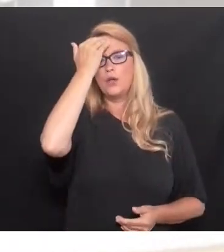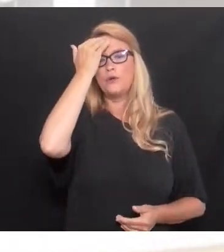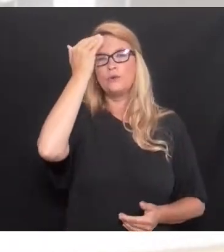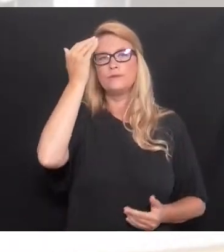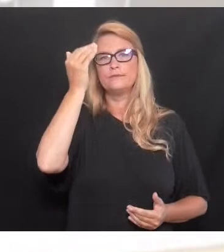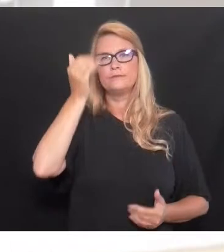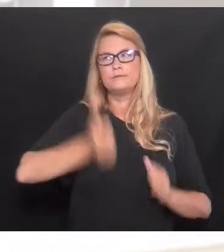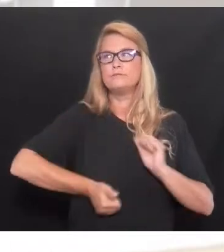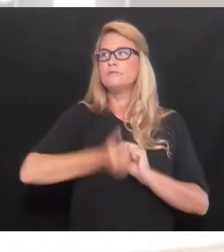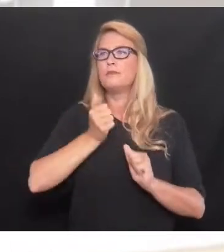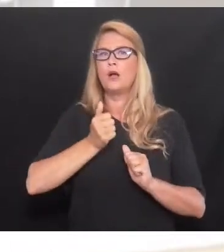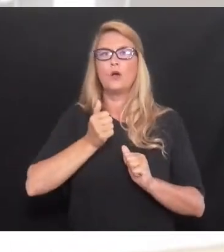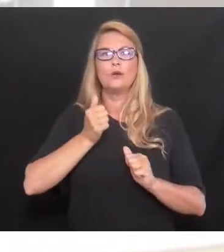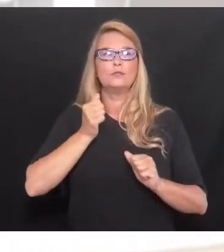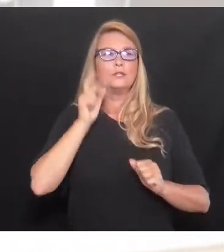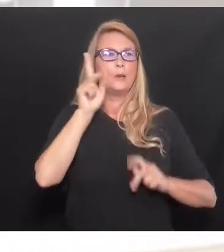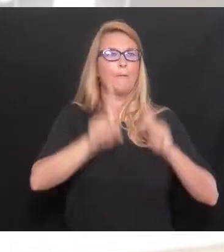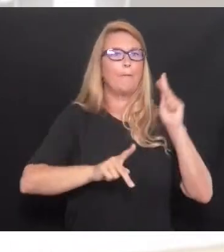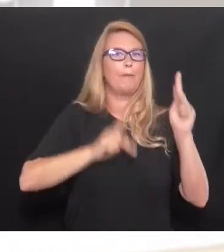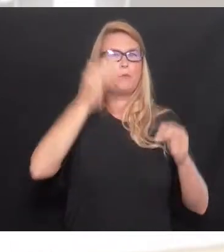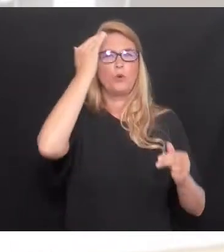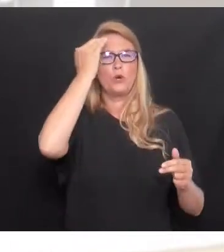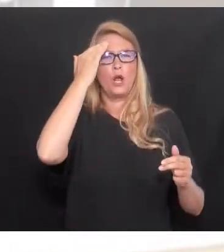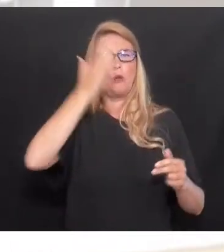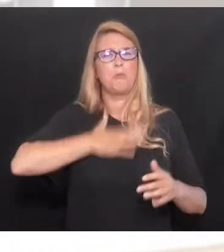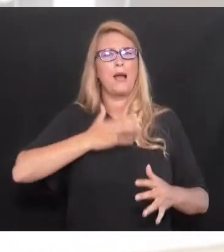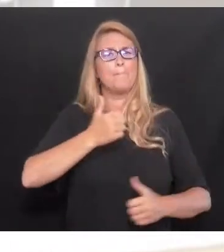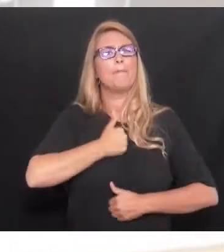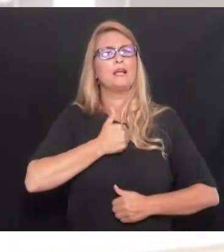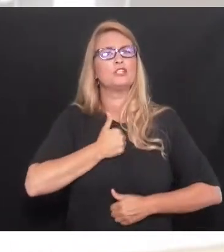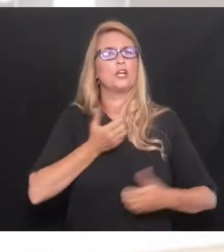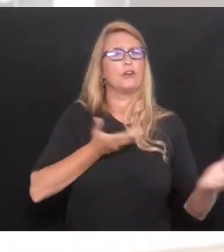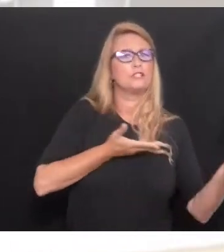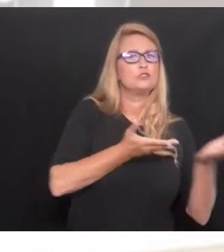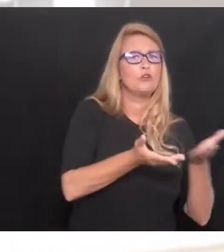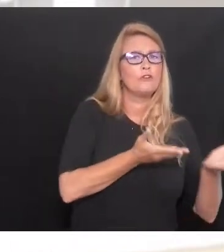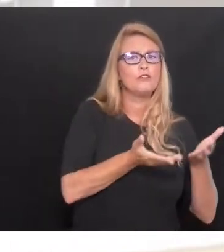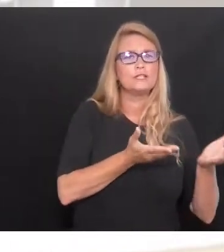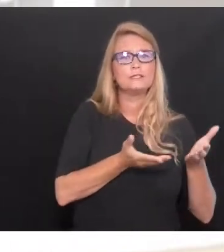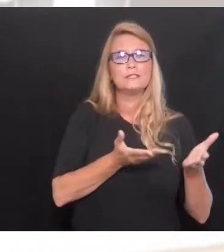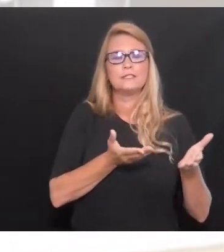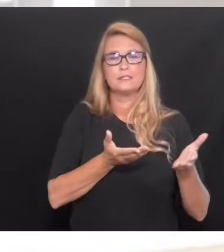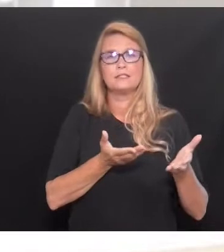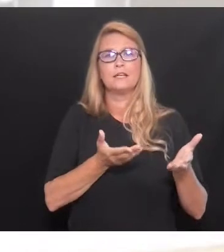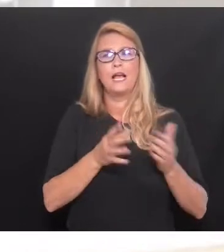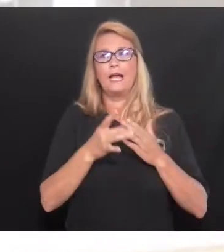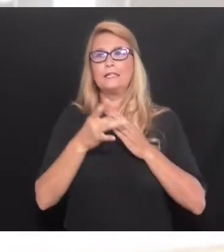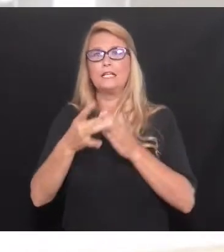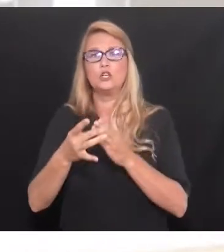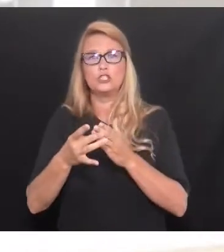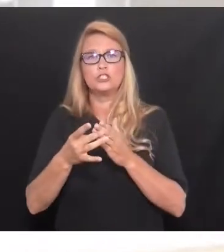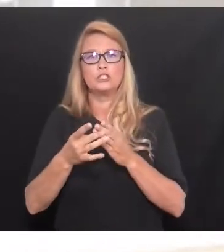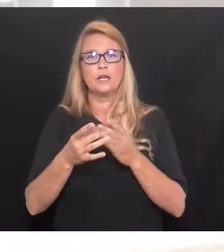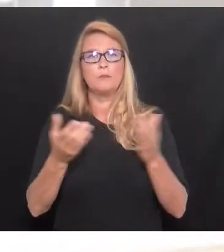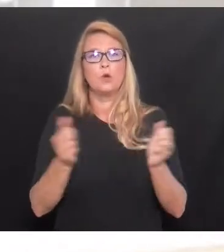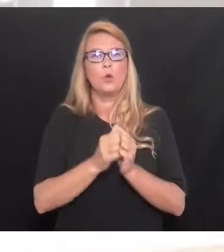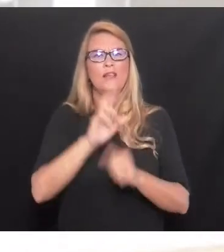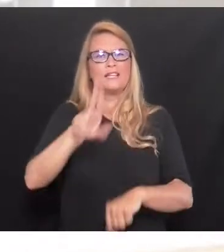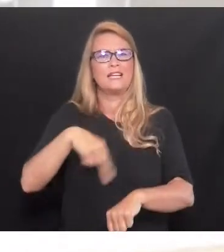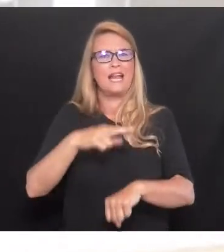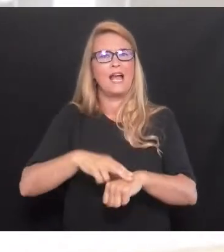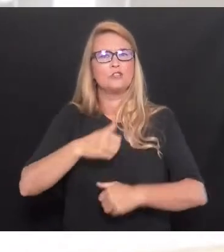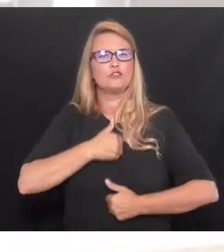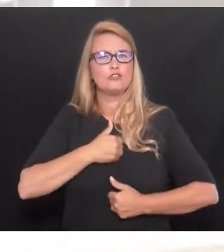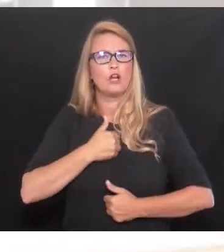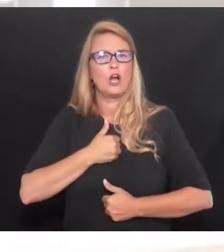for over the 40 years of military service, and particularly the last 15 in key leadership roles in the National Guard responding